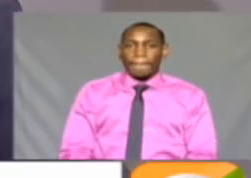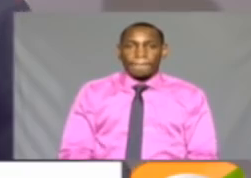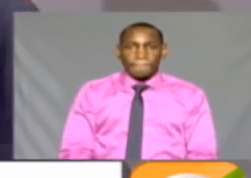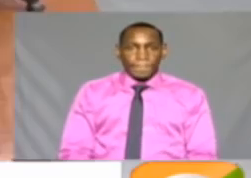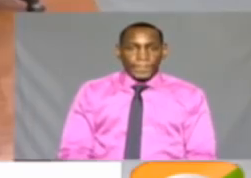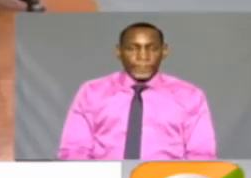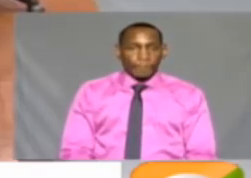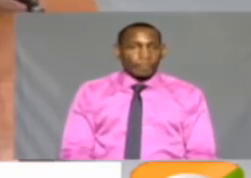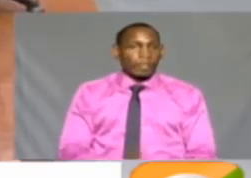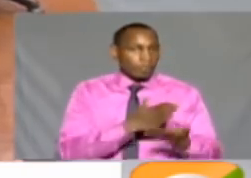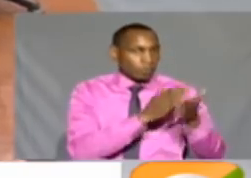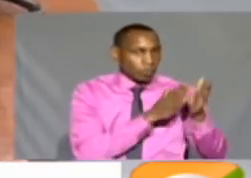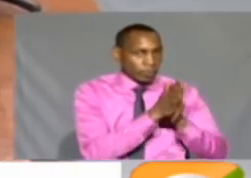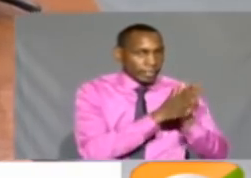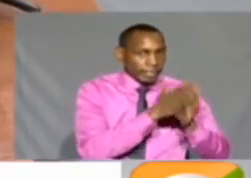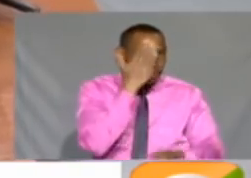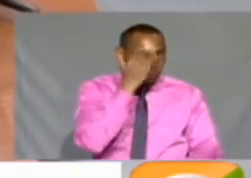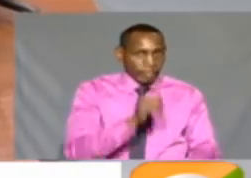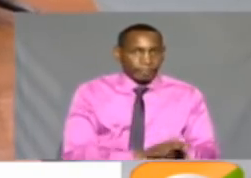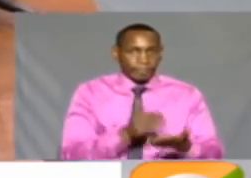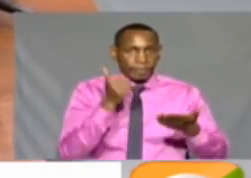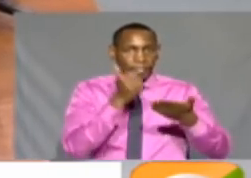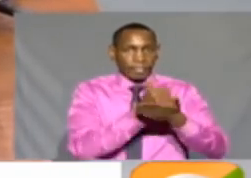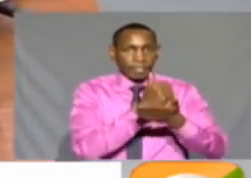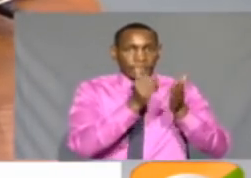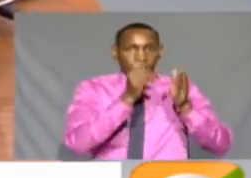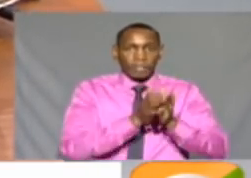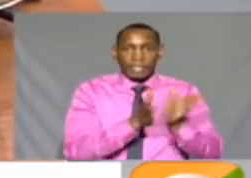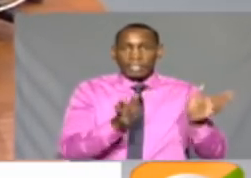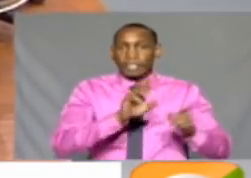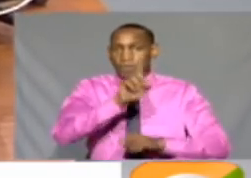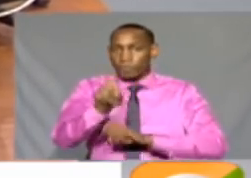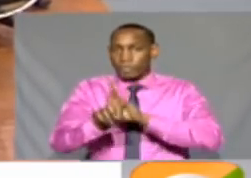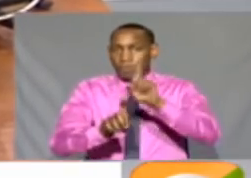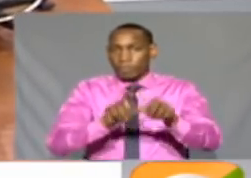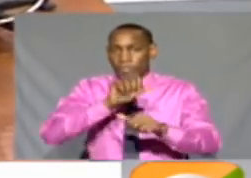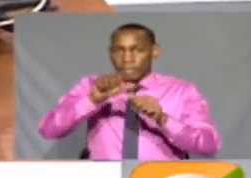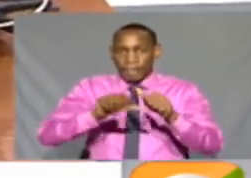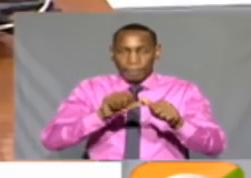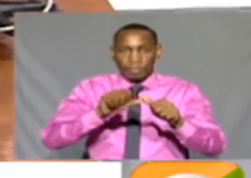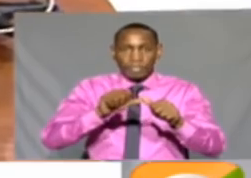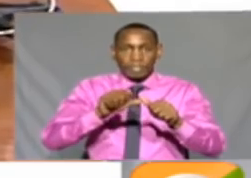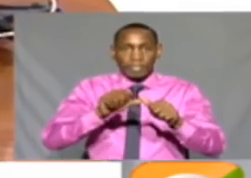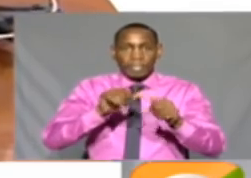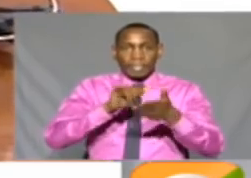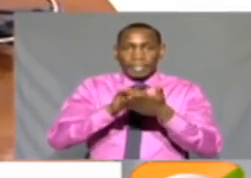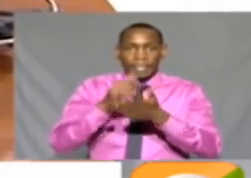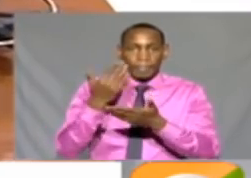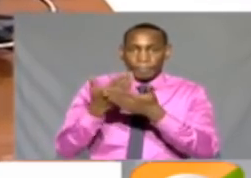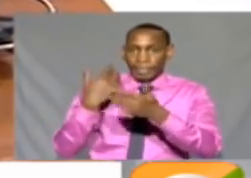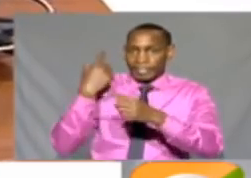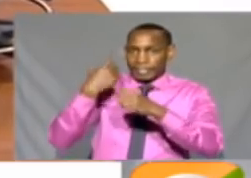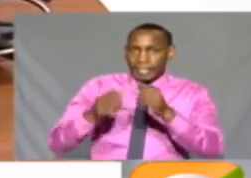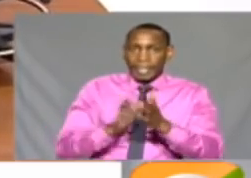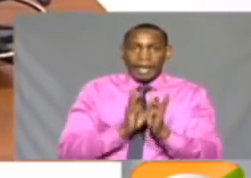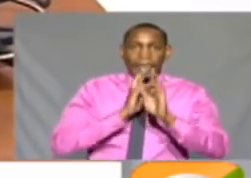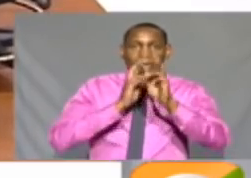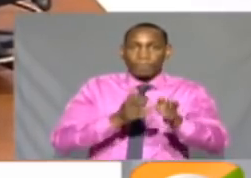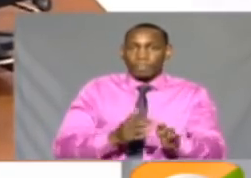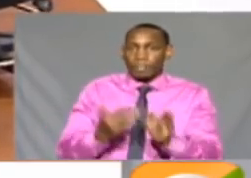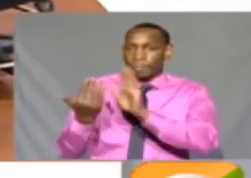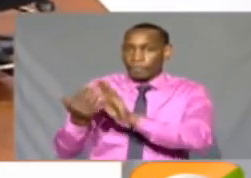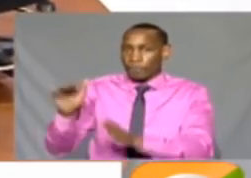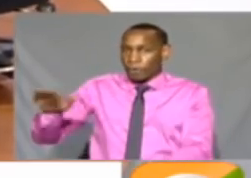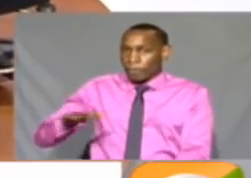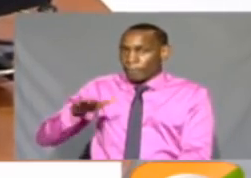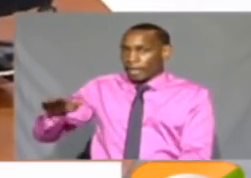is interesting because the Auditor General had actually raised questions about this. Yeah. It's emerging that last year, in a report that was tabled in